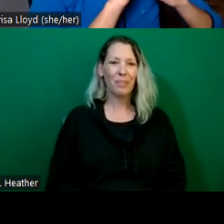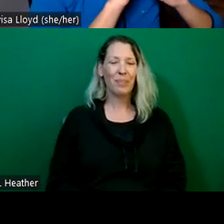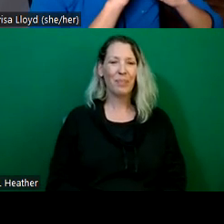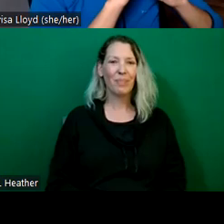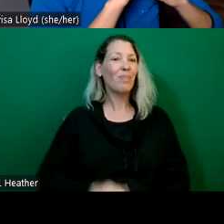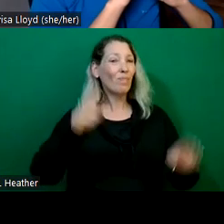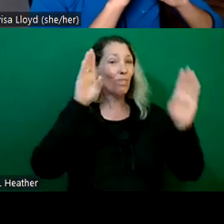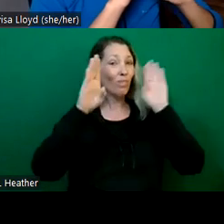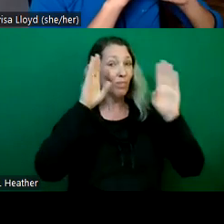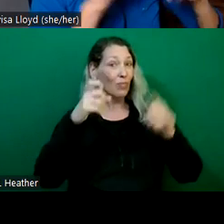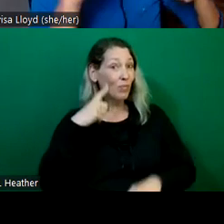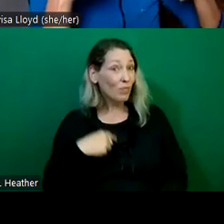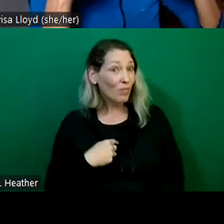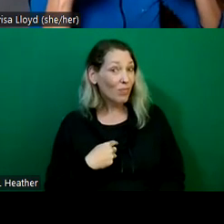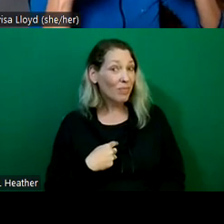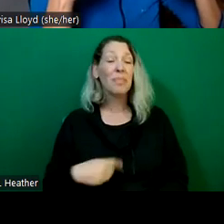Hello, can you hear me?